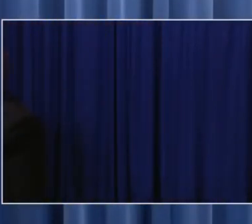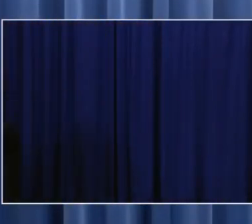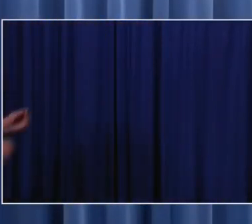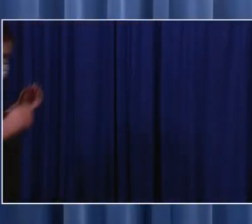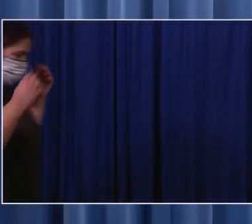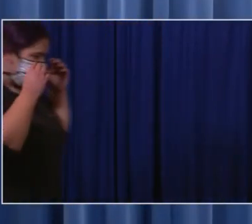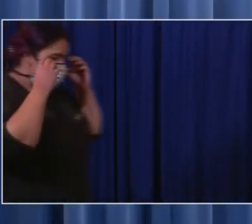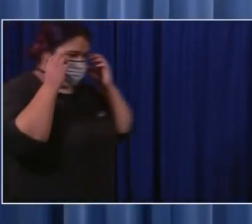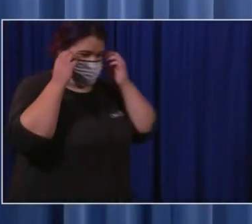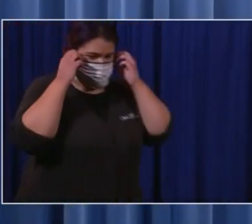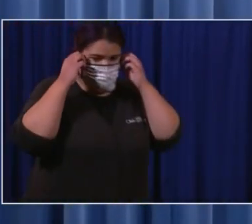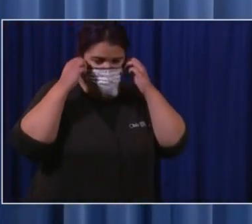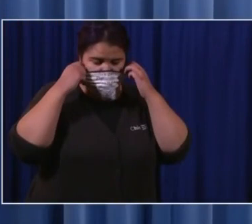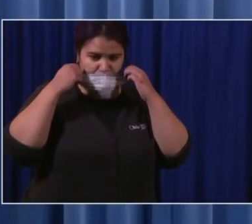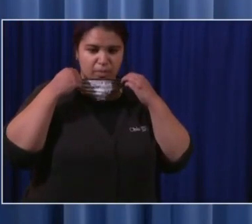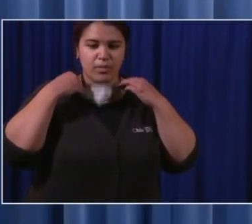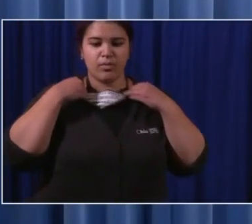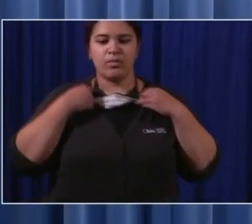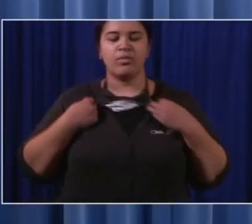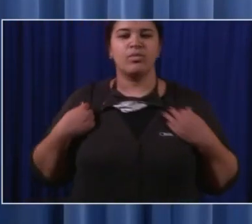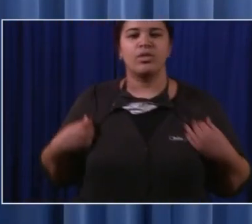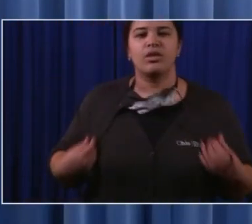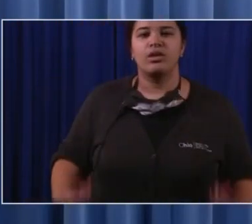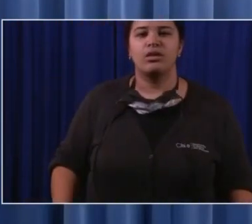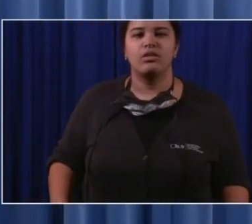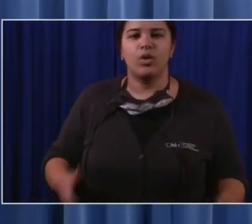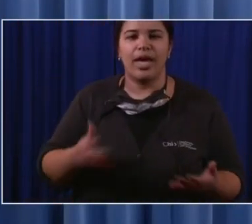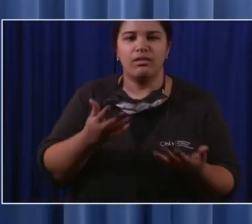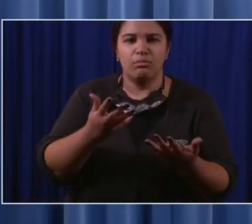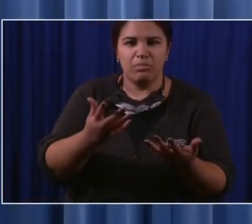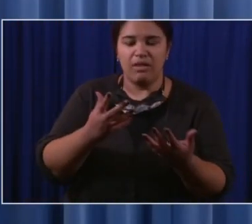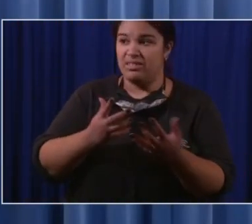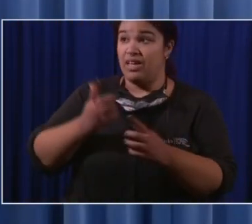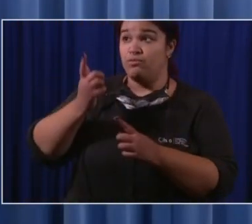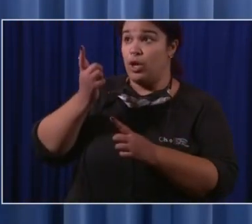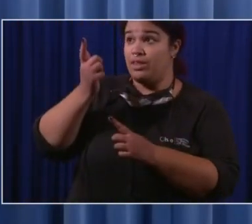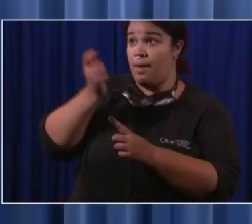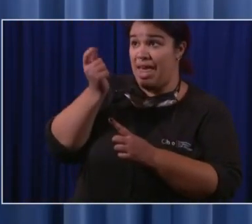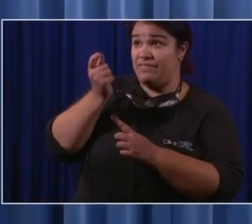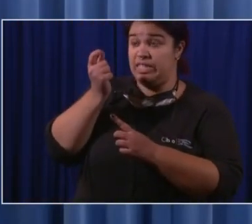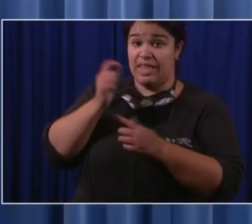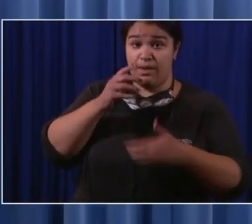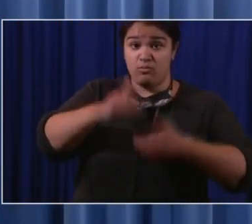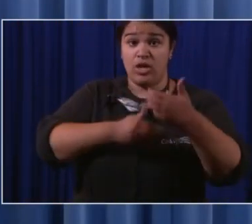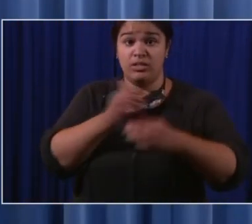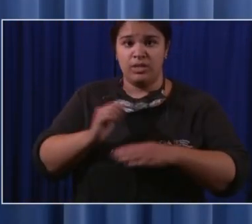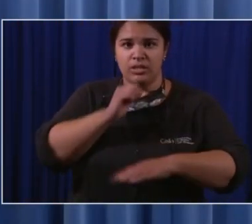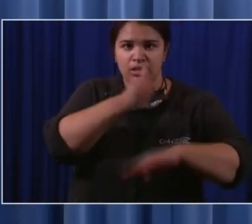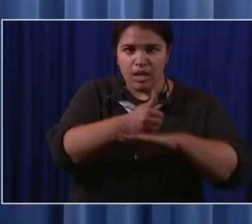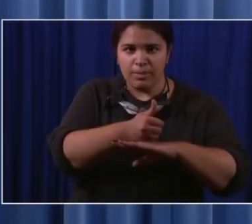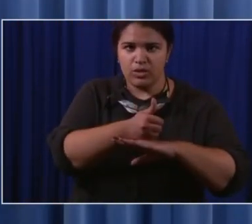Help them get through to get this benefits established, this process.